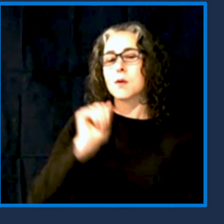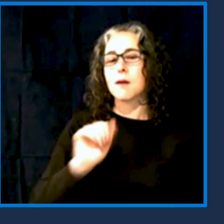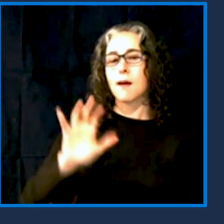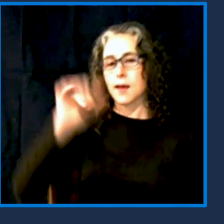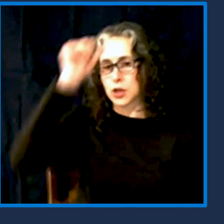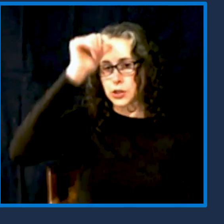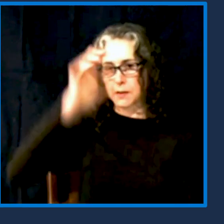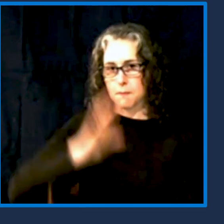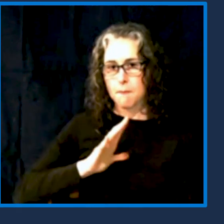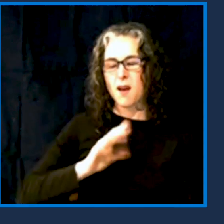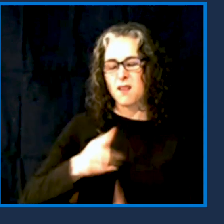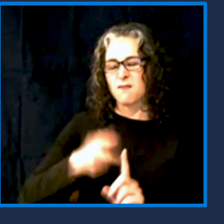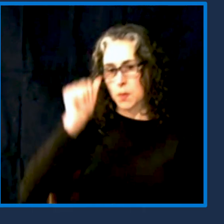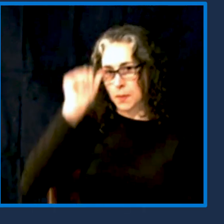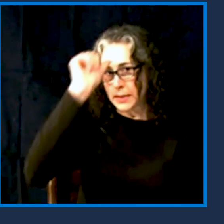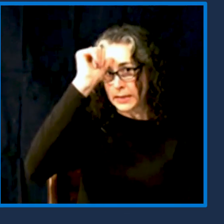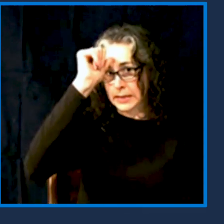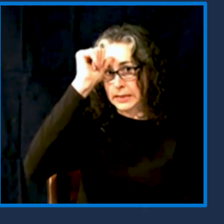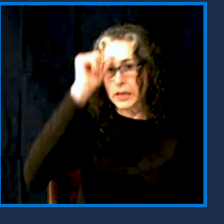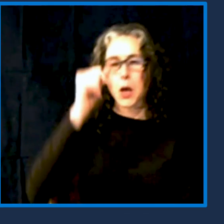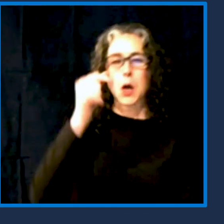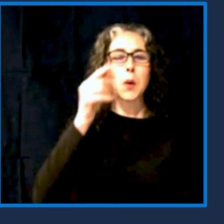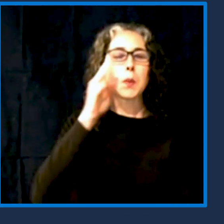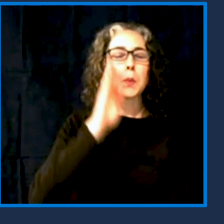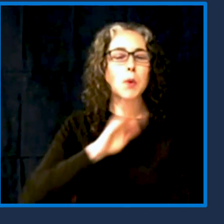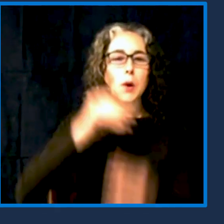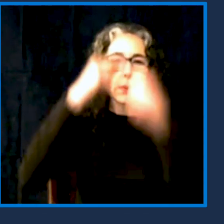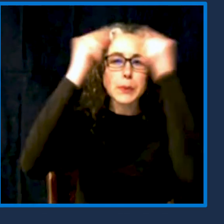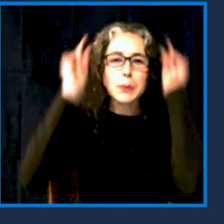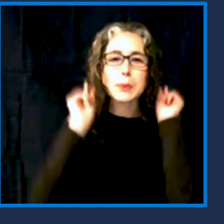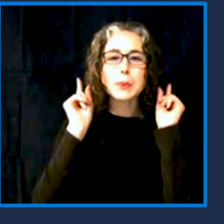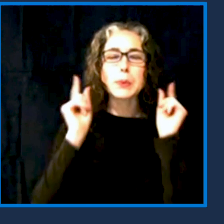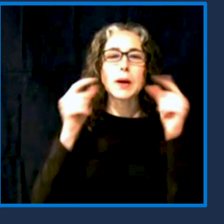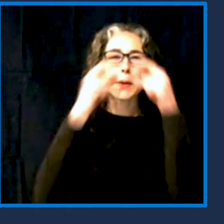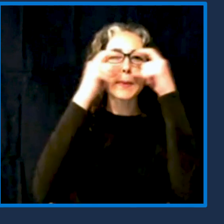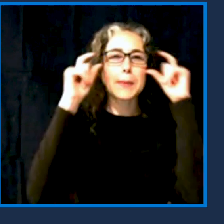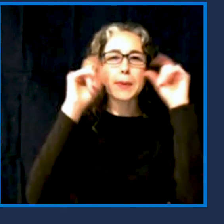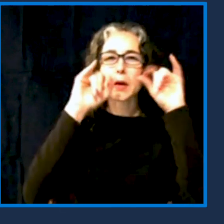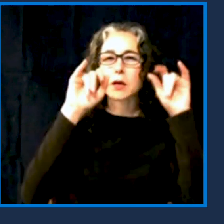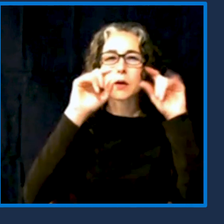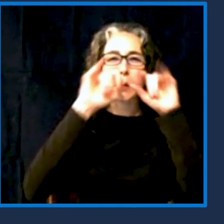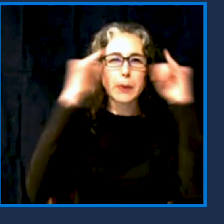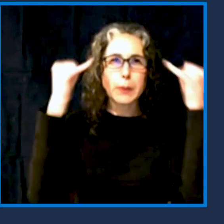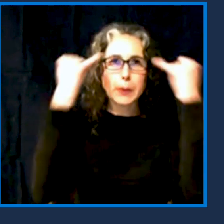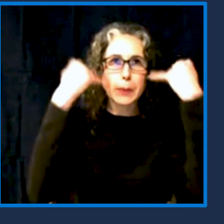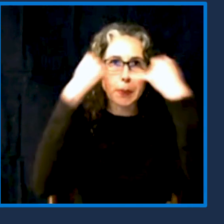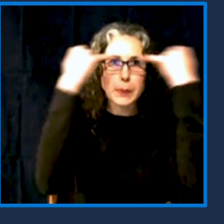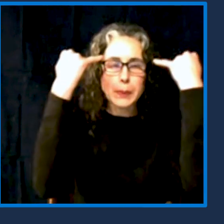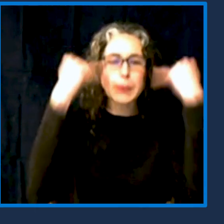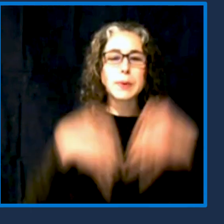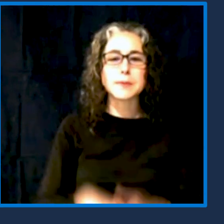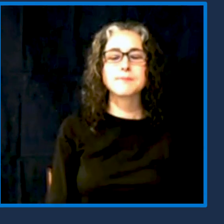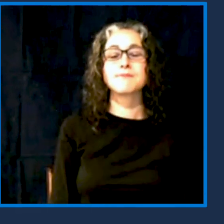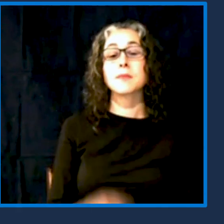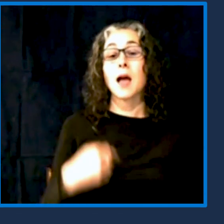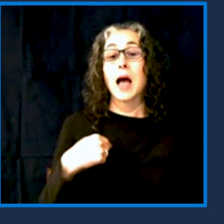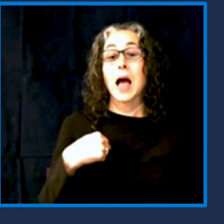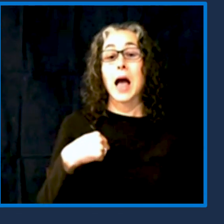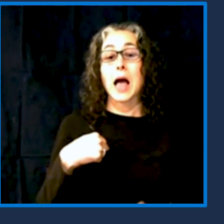hair. I'm wearing rimless glasses today. I'm wearing